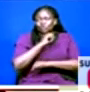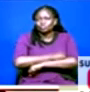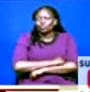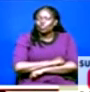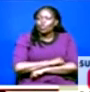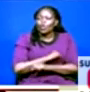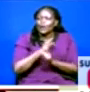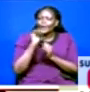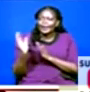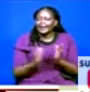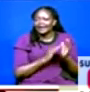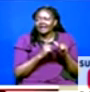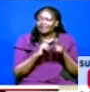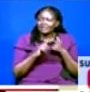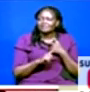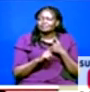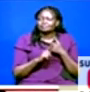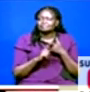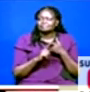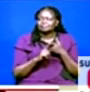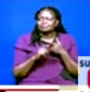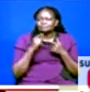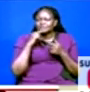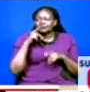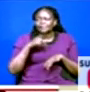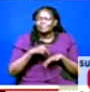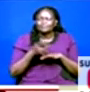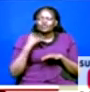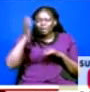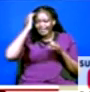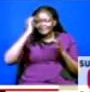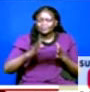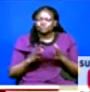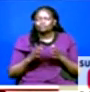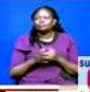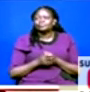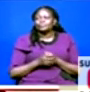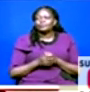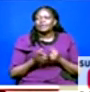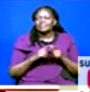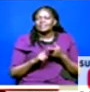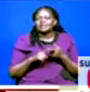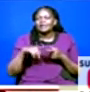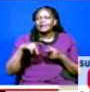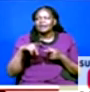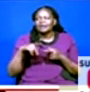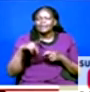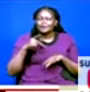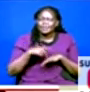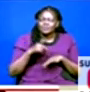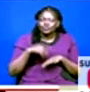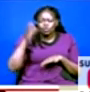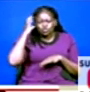setup. Then the Now we call them principals. We used to call them head teachers or headmasters. Then principals who are in